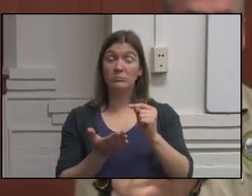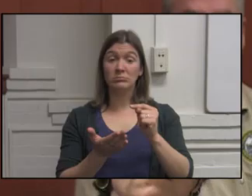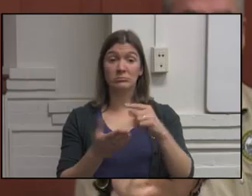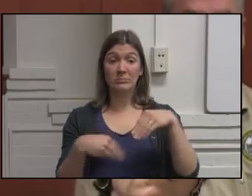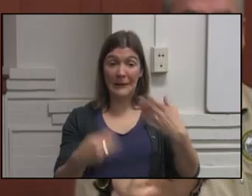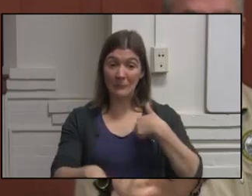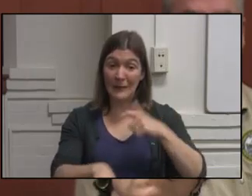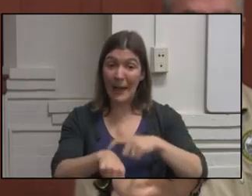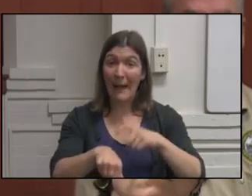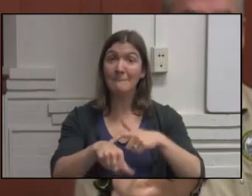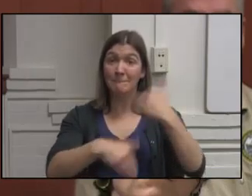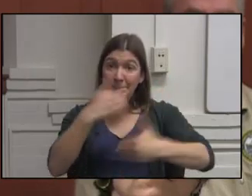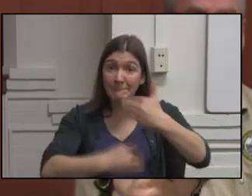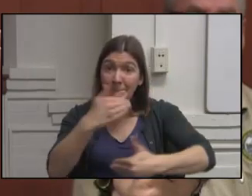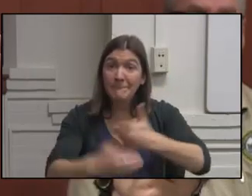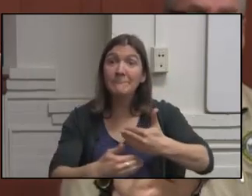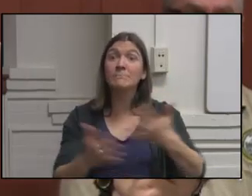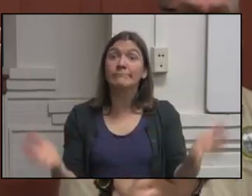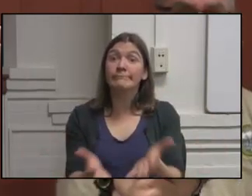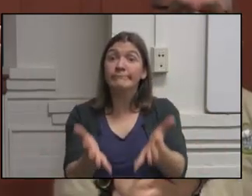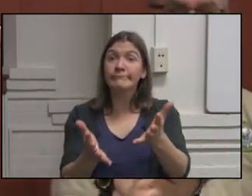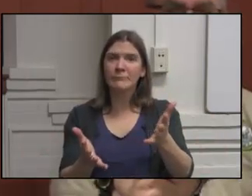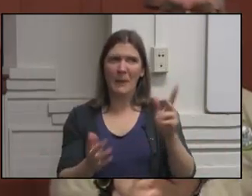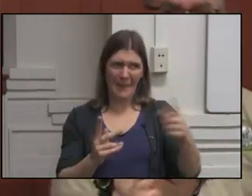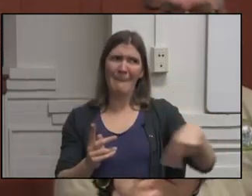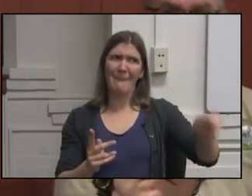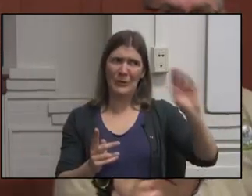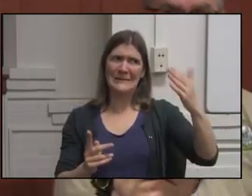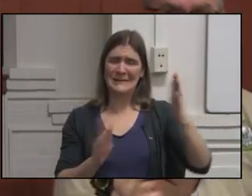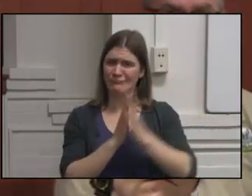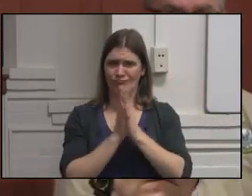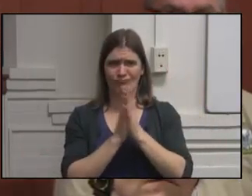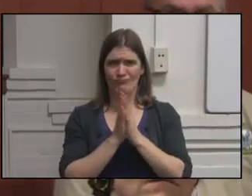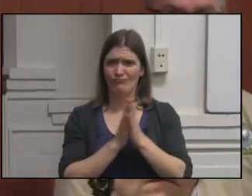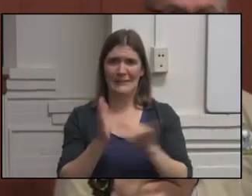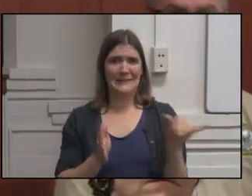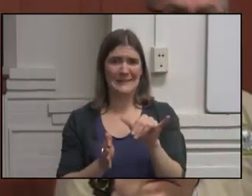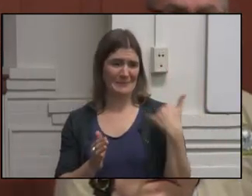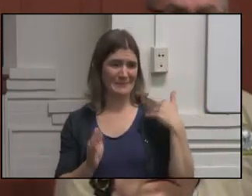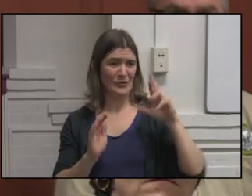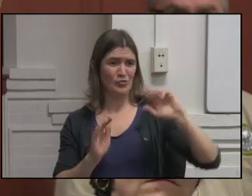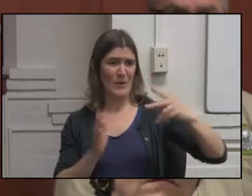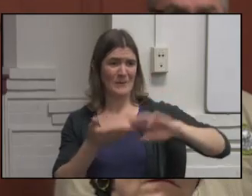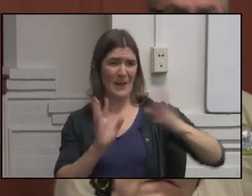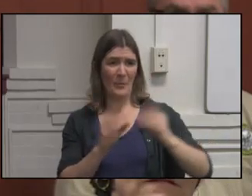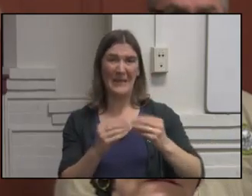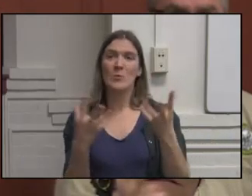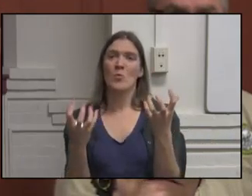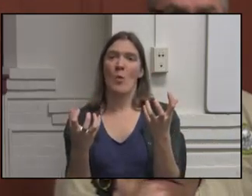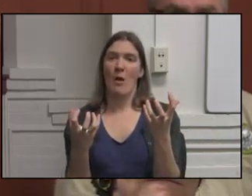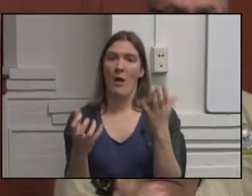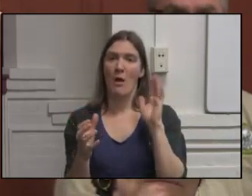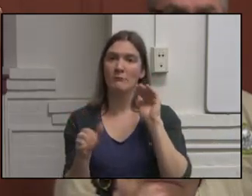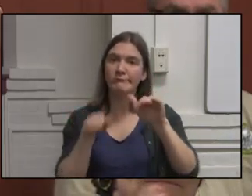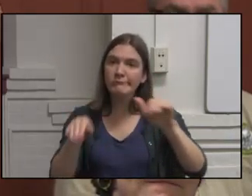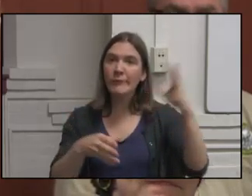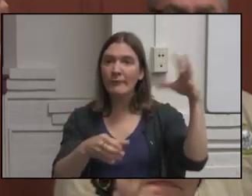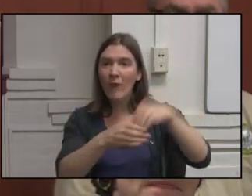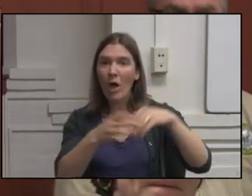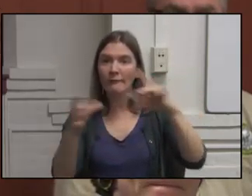time where my mouth is about this. And I think there are a lot of citizens available, the way Spoon was saying too, to put in, you